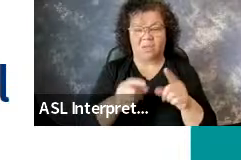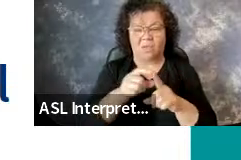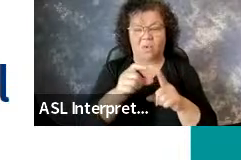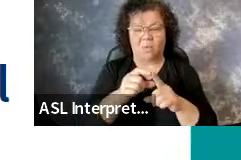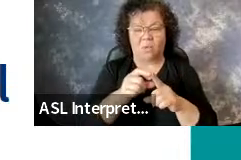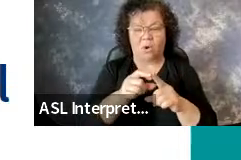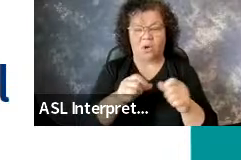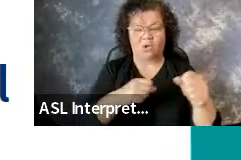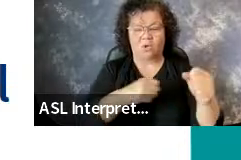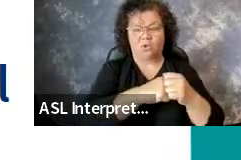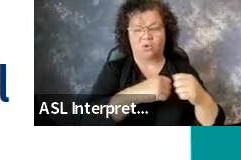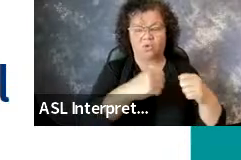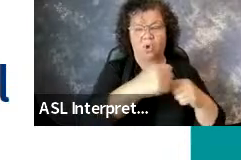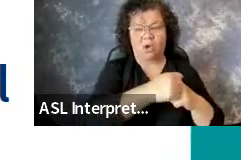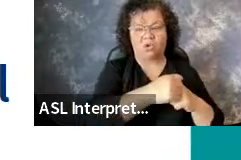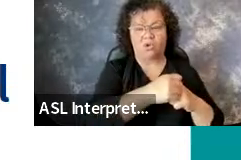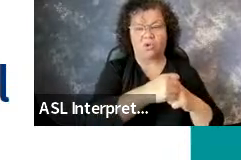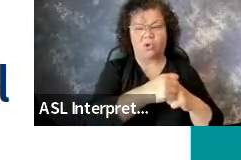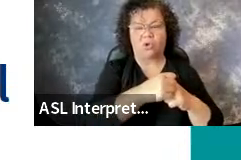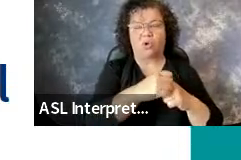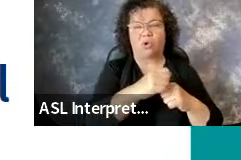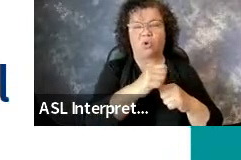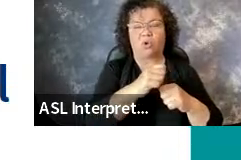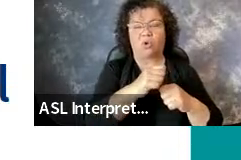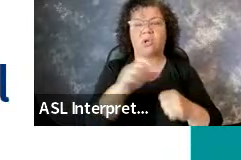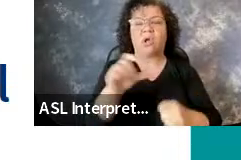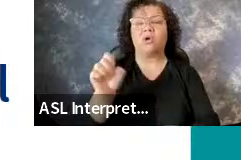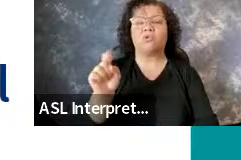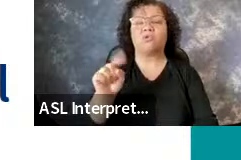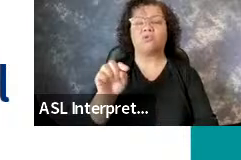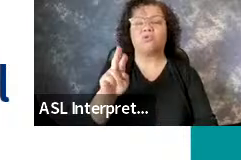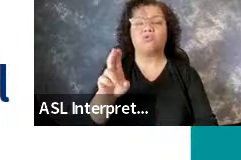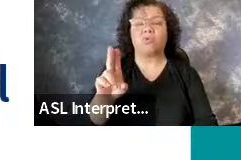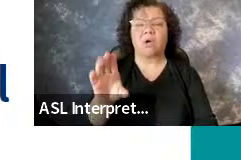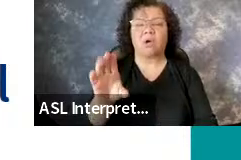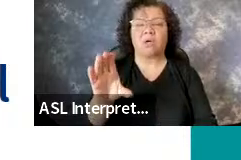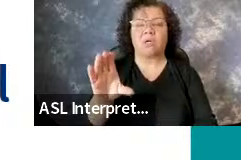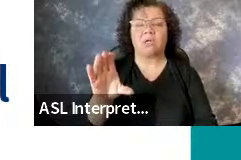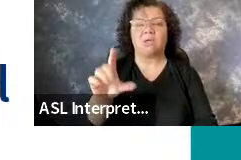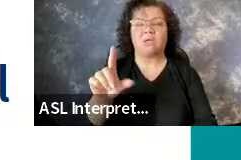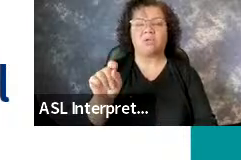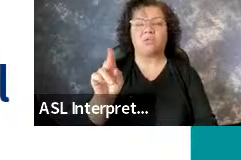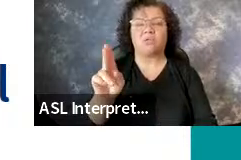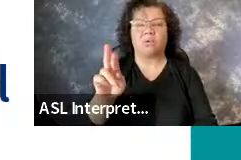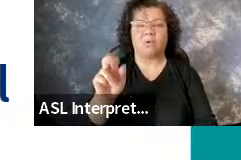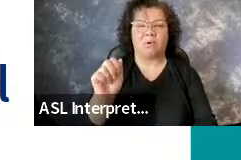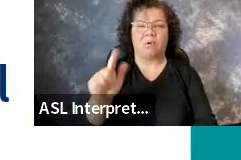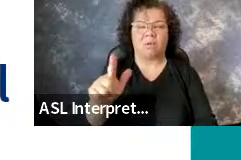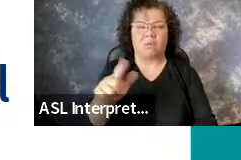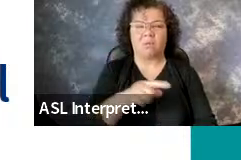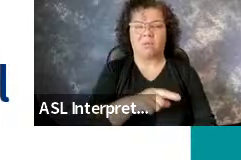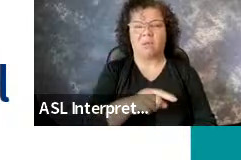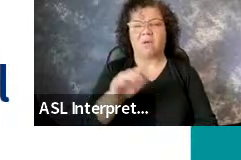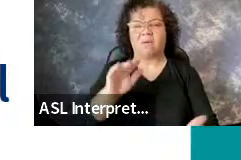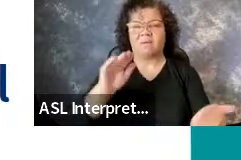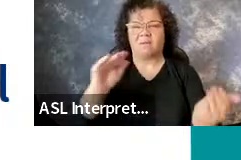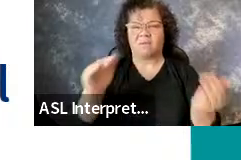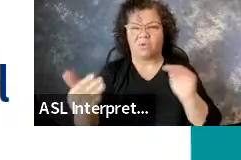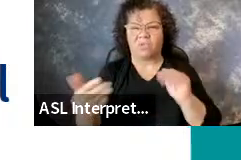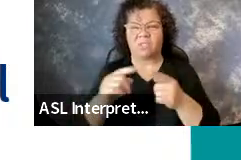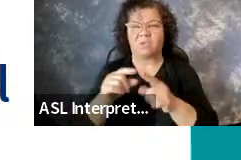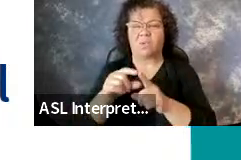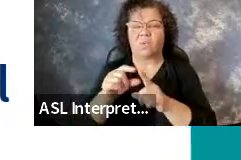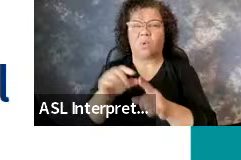regarding structural regarding instead of foundation for inspections, how do folks vote